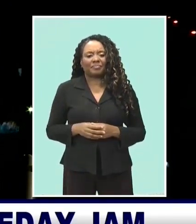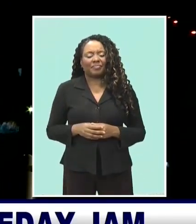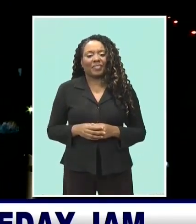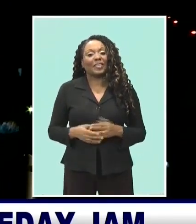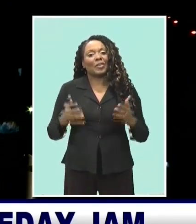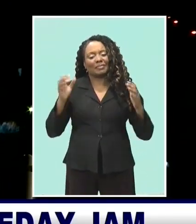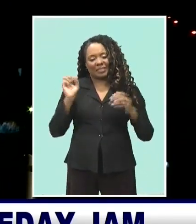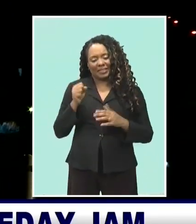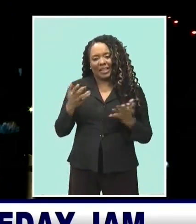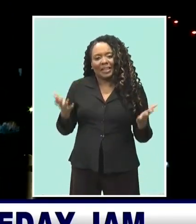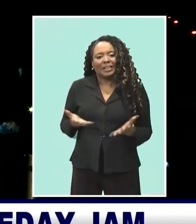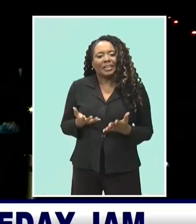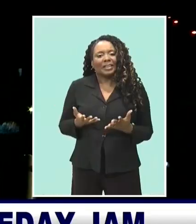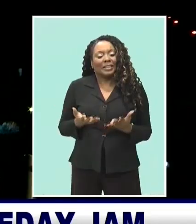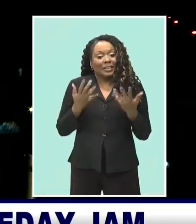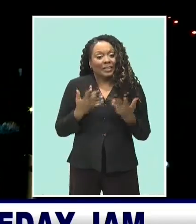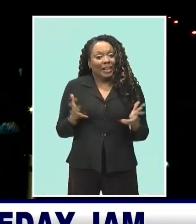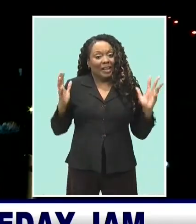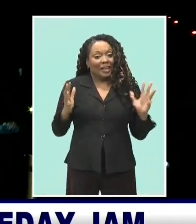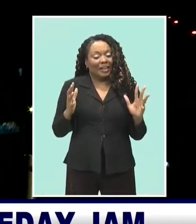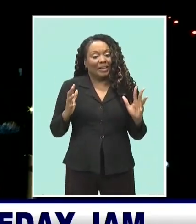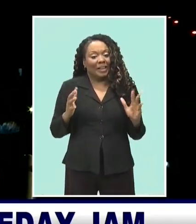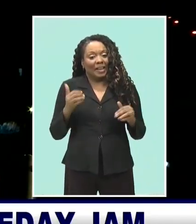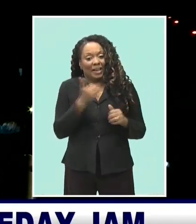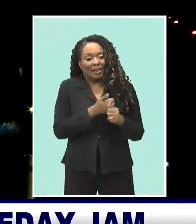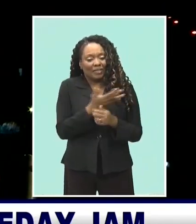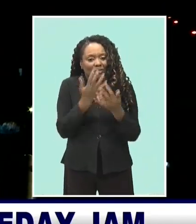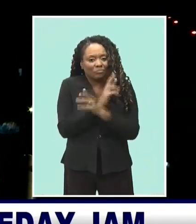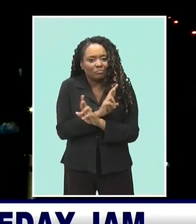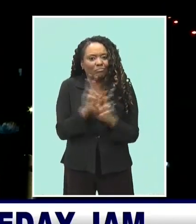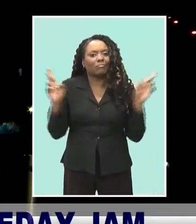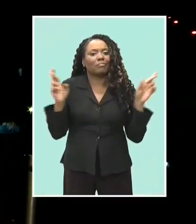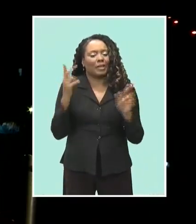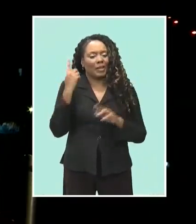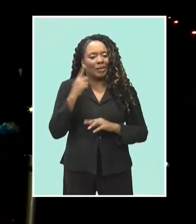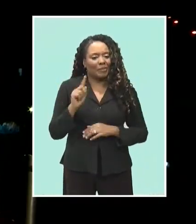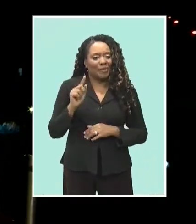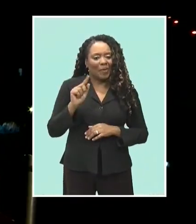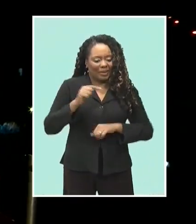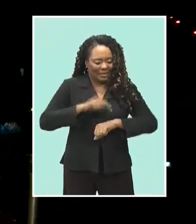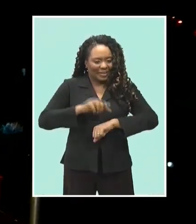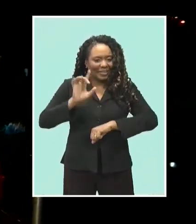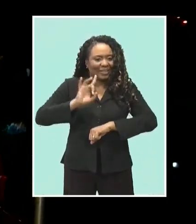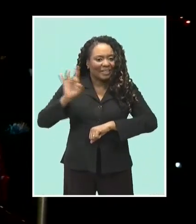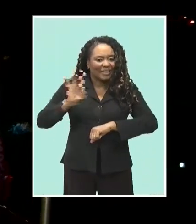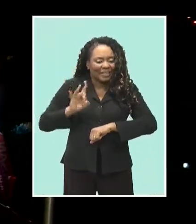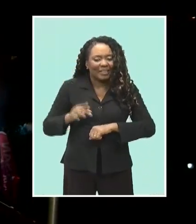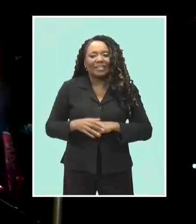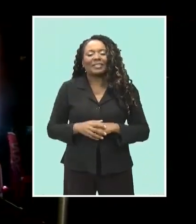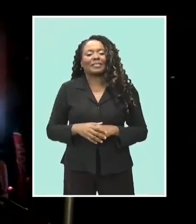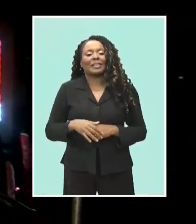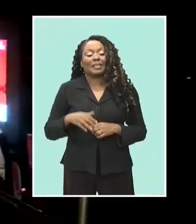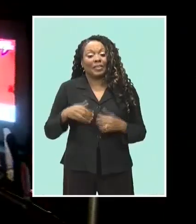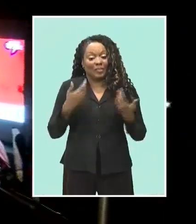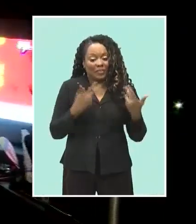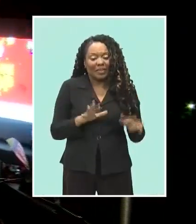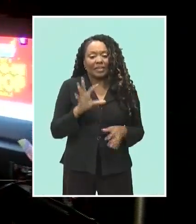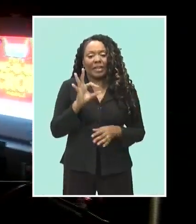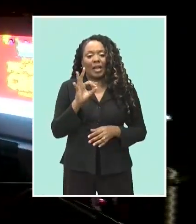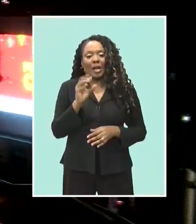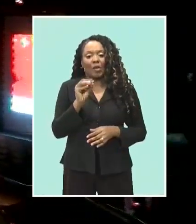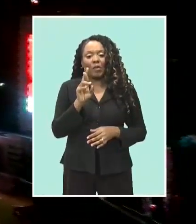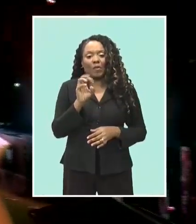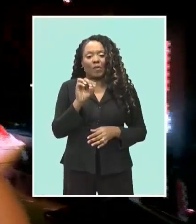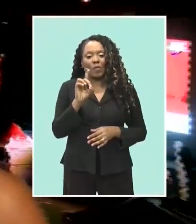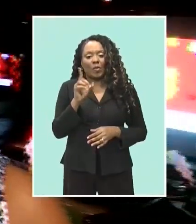Yes, Lisa, so that is it. We've set the stage for you, the Pickety Crop competition tonight, 4-day morning, Bridgetown Market in